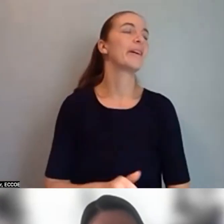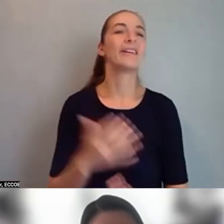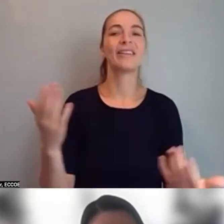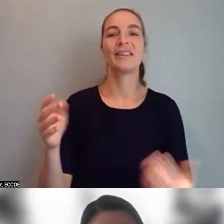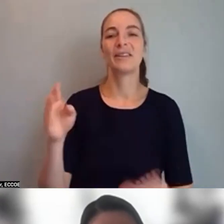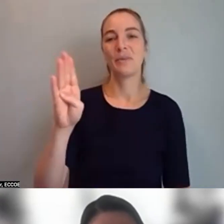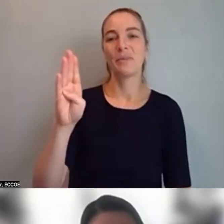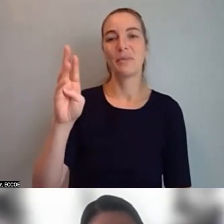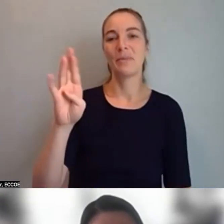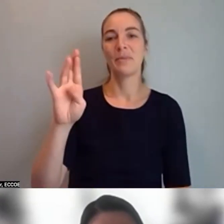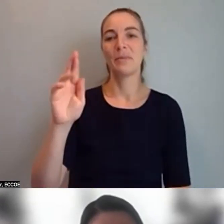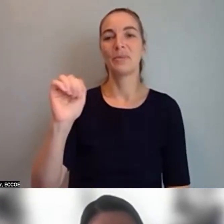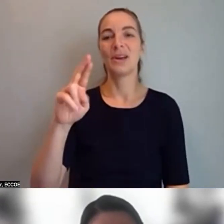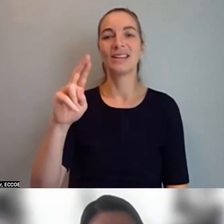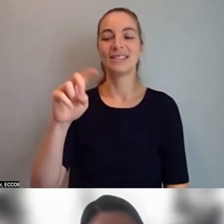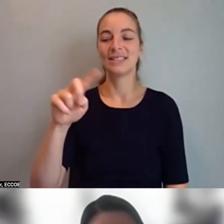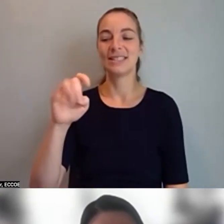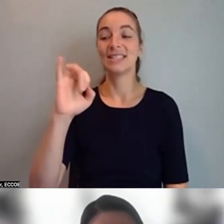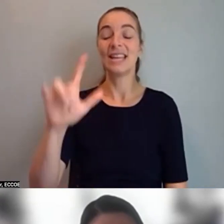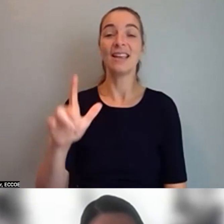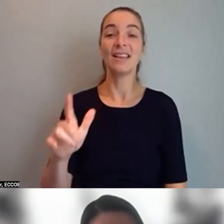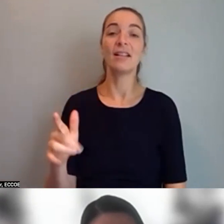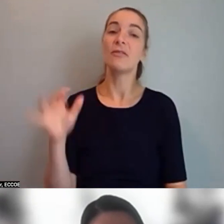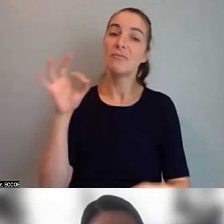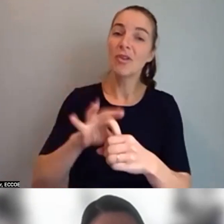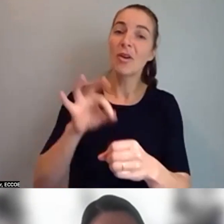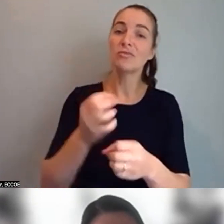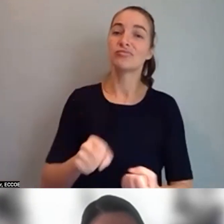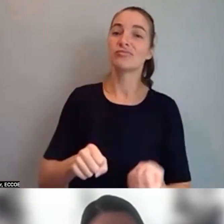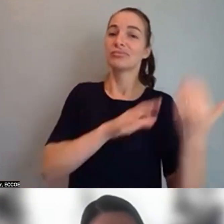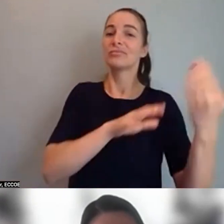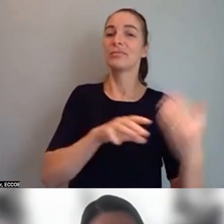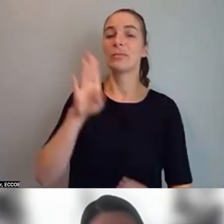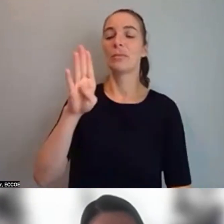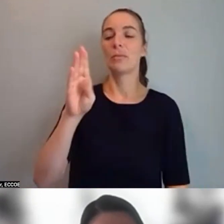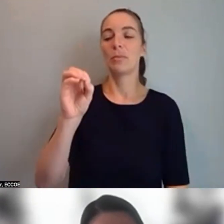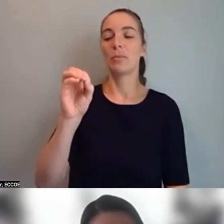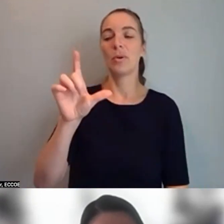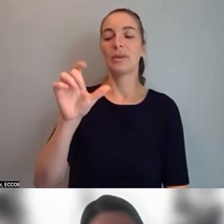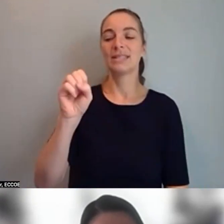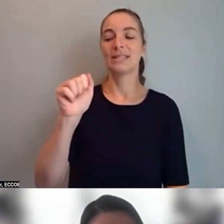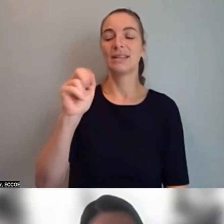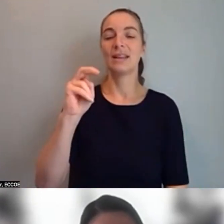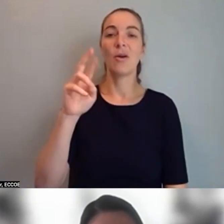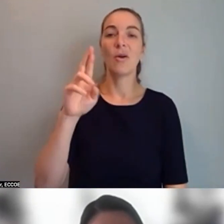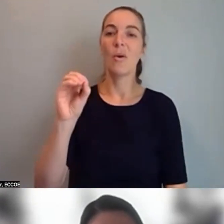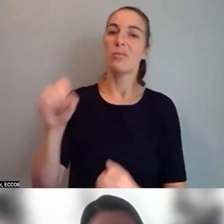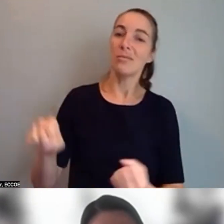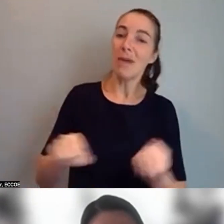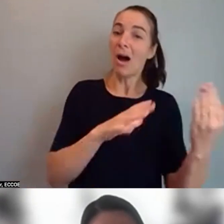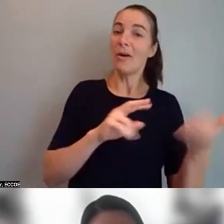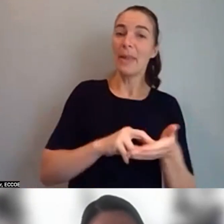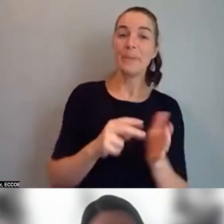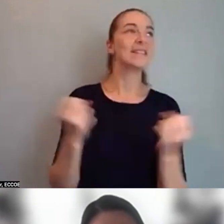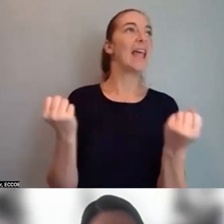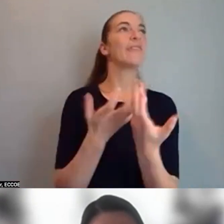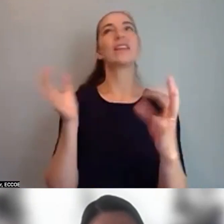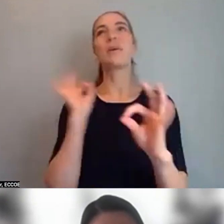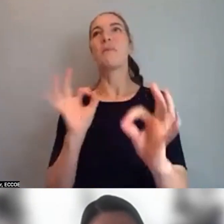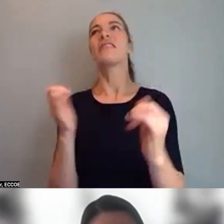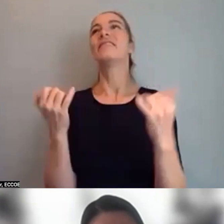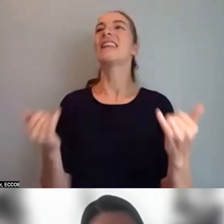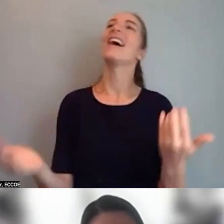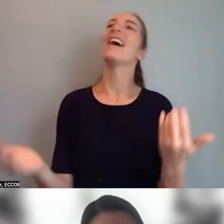It's not, that's not the way it works, you know what mean? And so I think we just have to figure out and learn